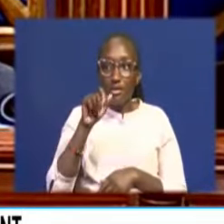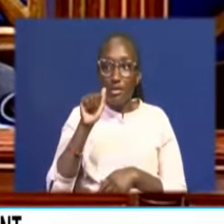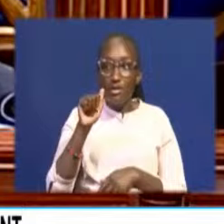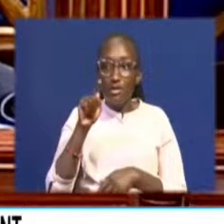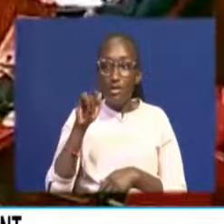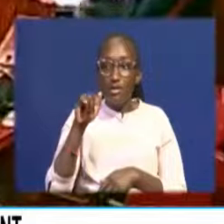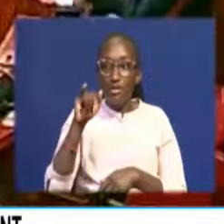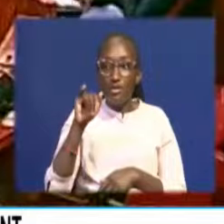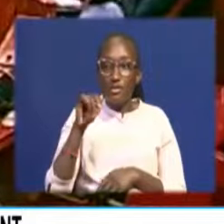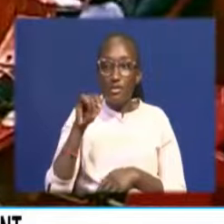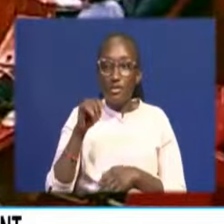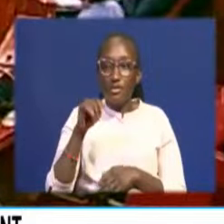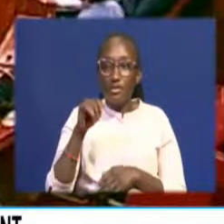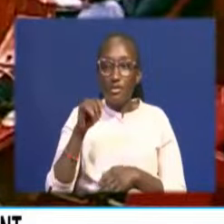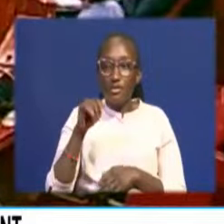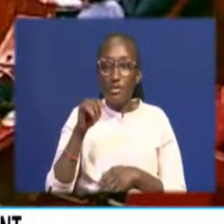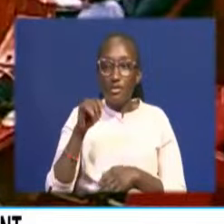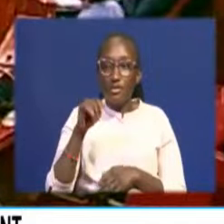Asige.